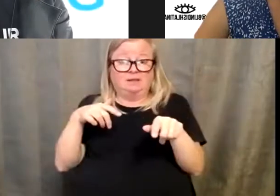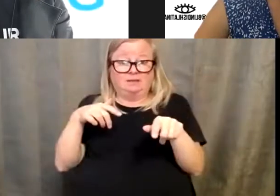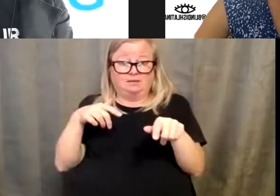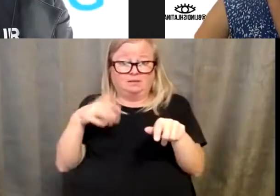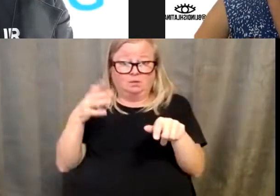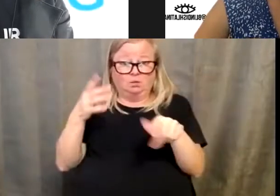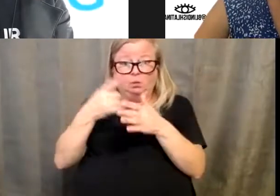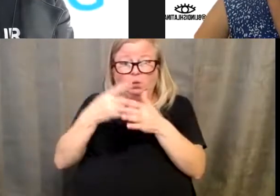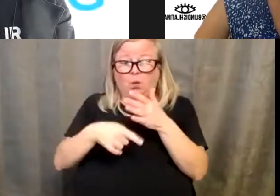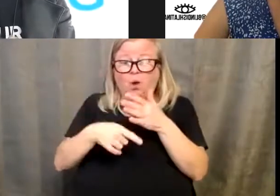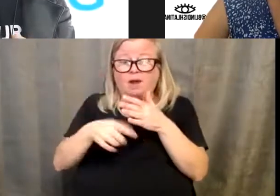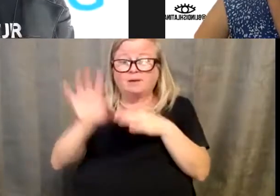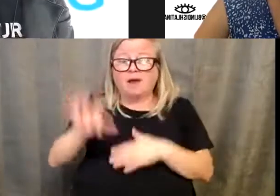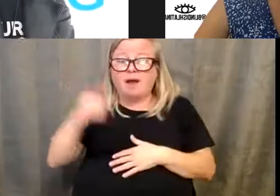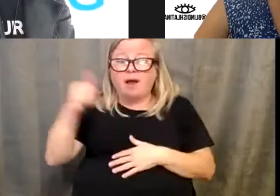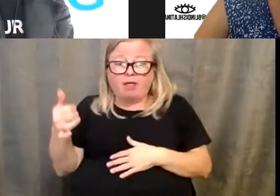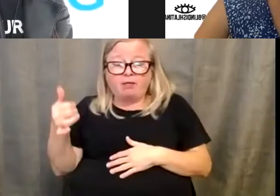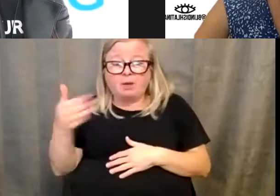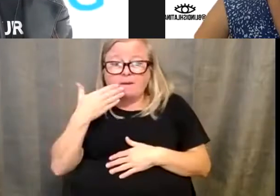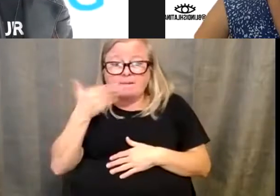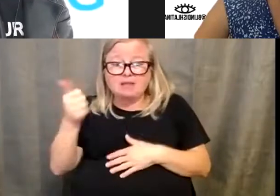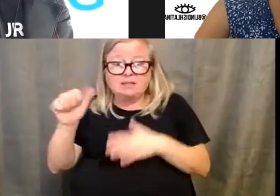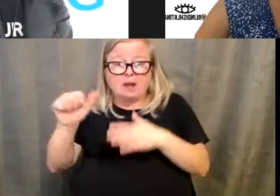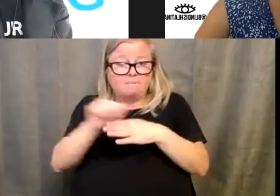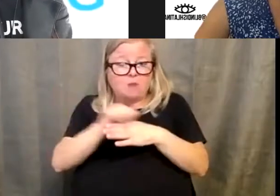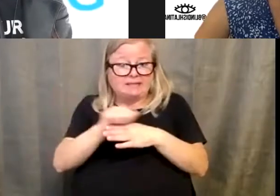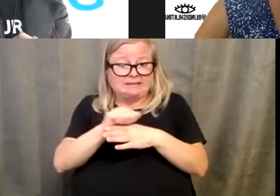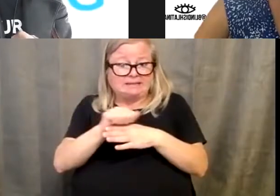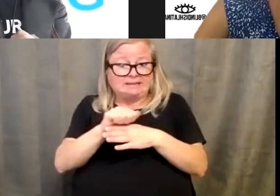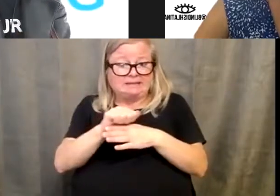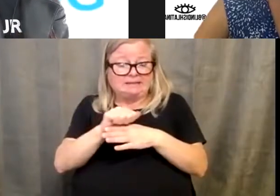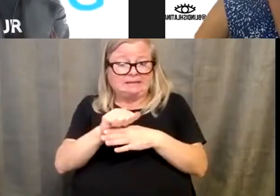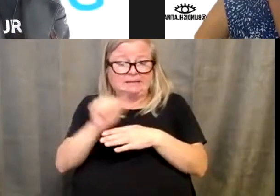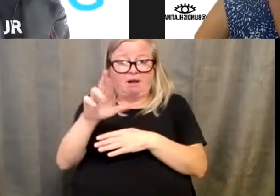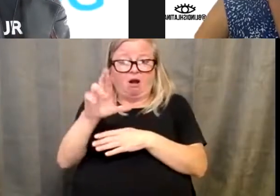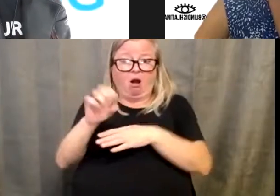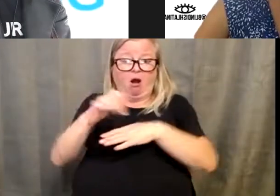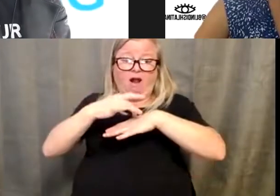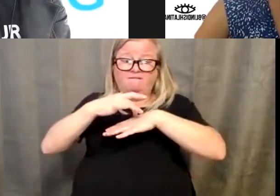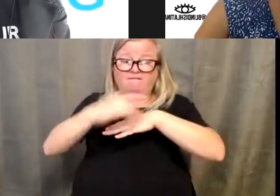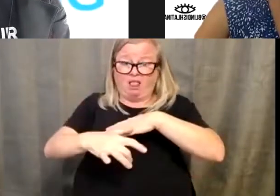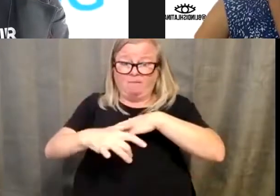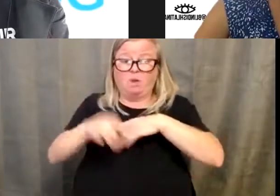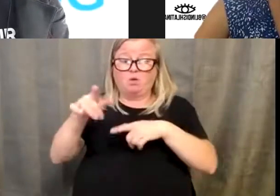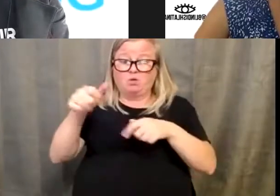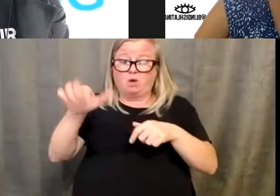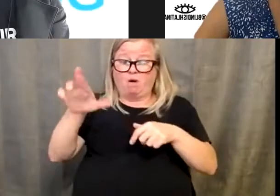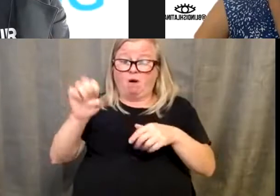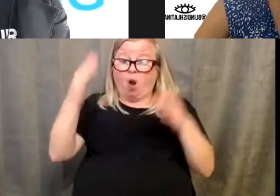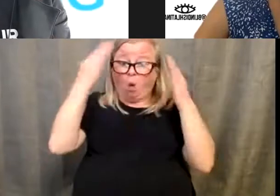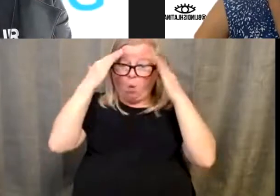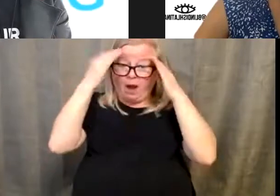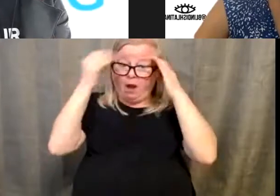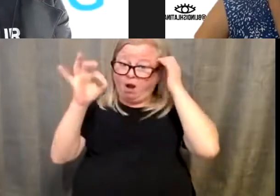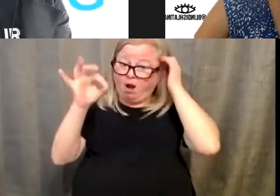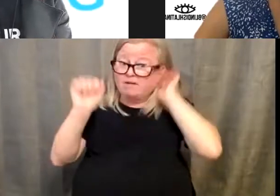what other best practices are available that you are aware that can